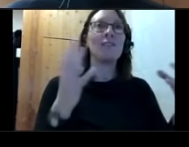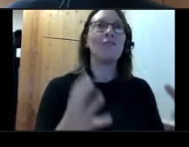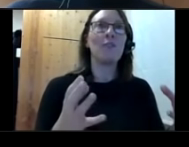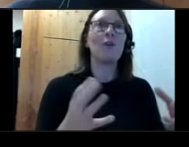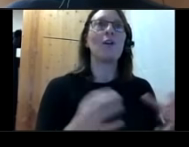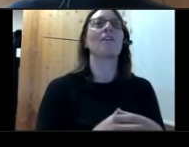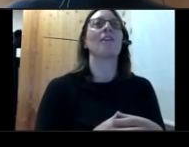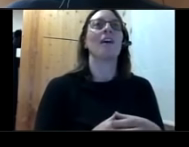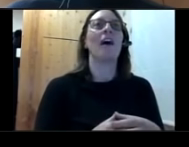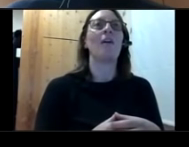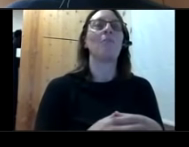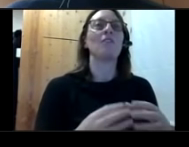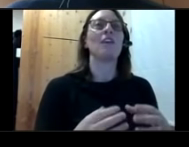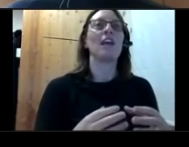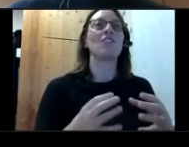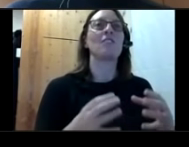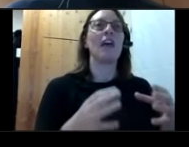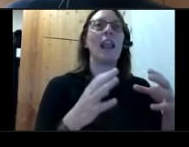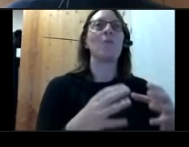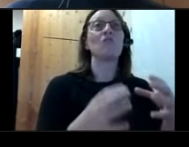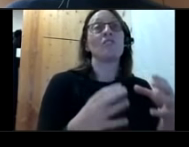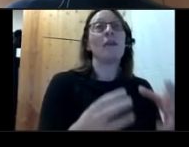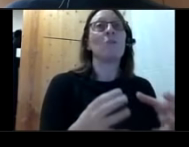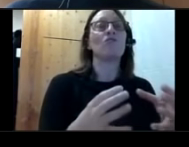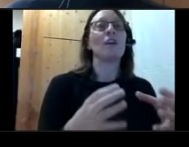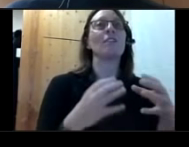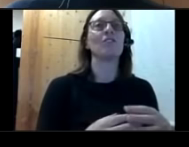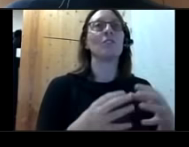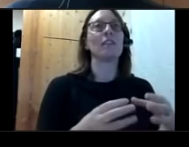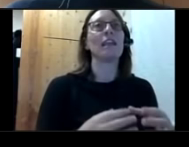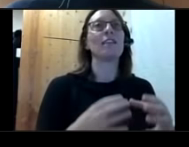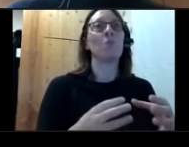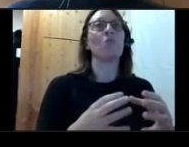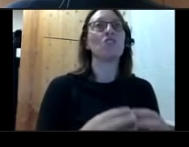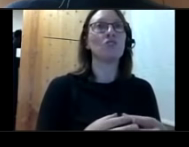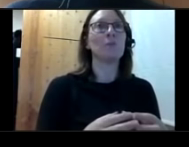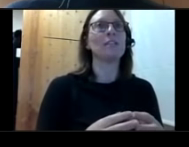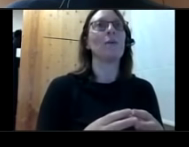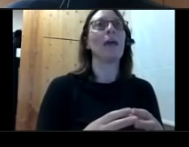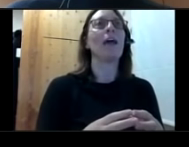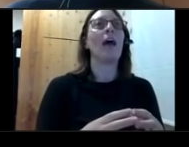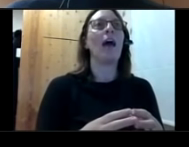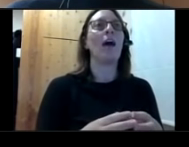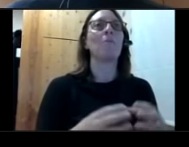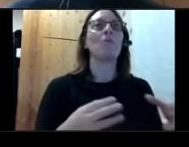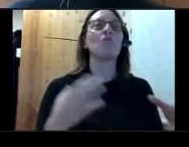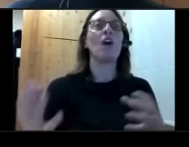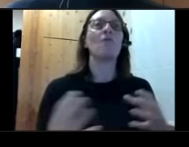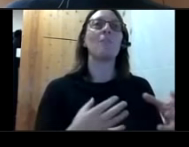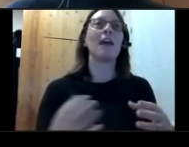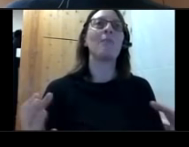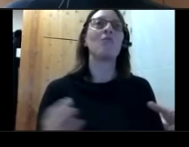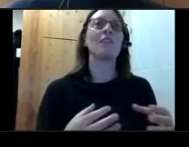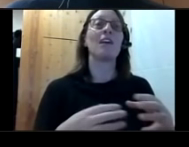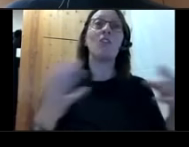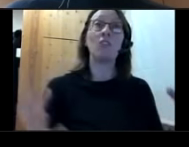This is a framework, these regulations that allow us to demonstrate to senior leaders what they should be doing, but also